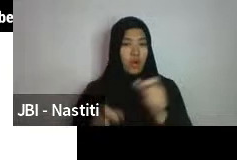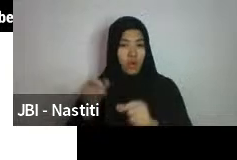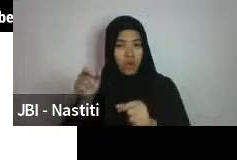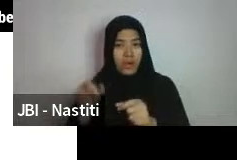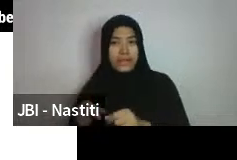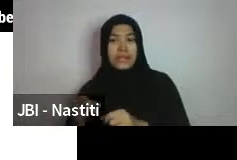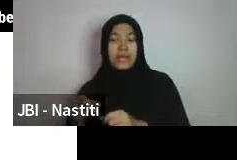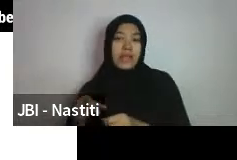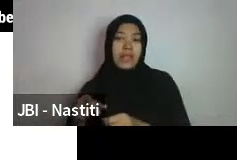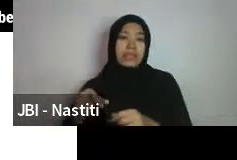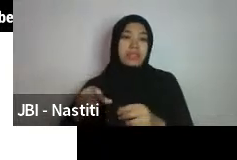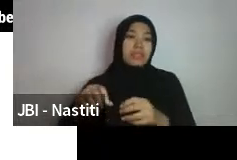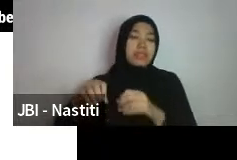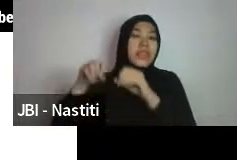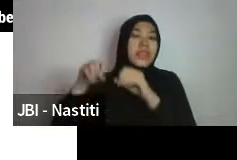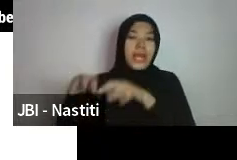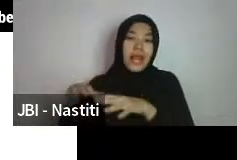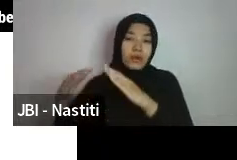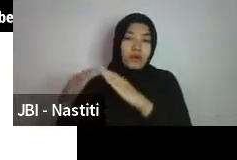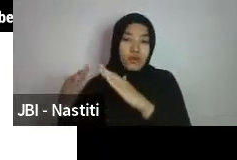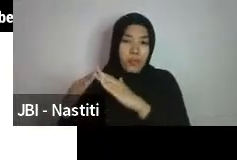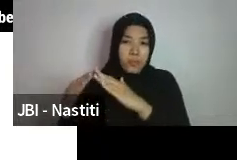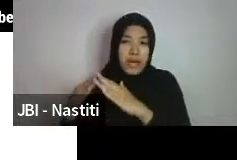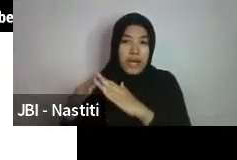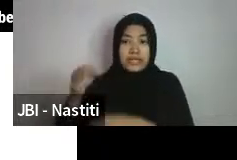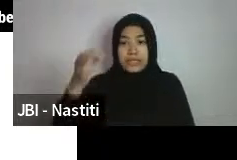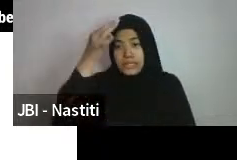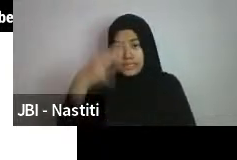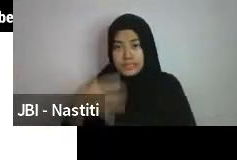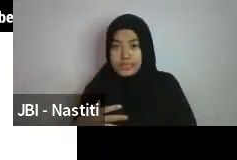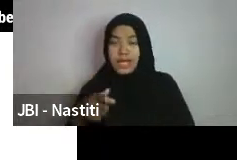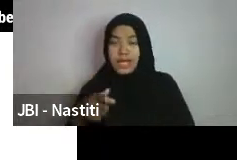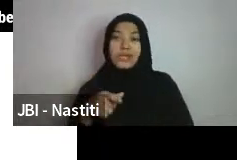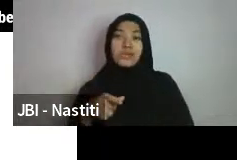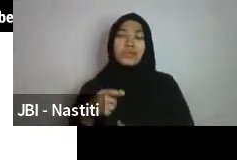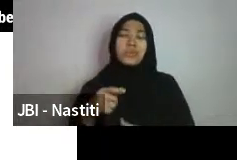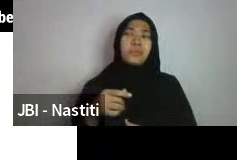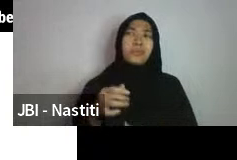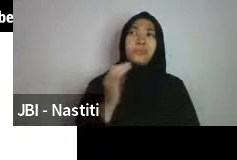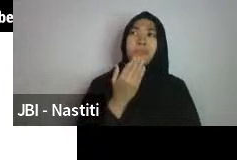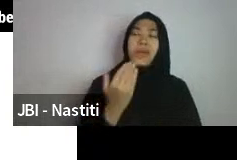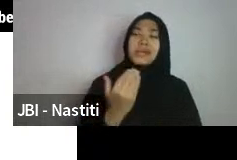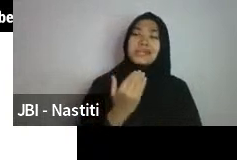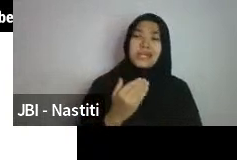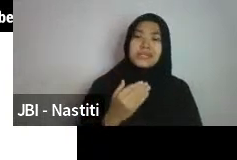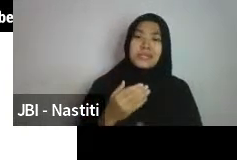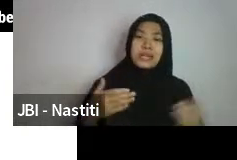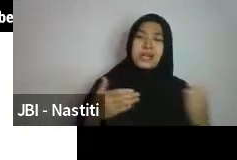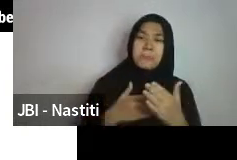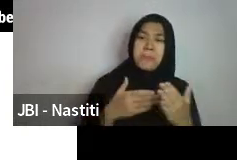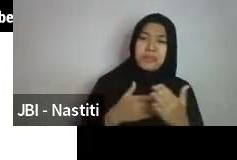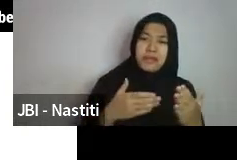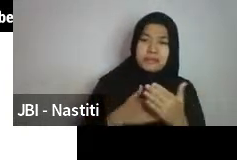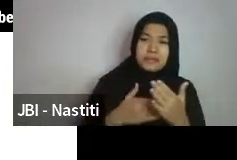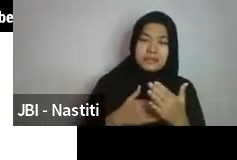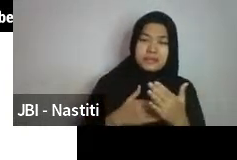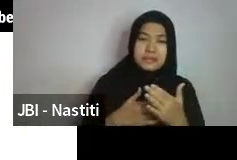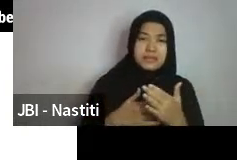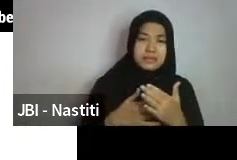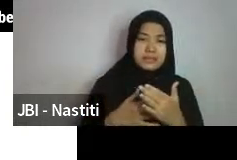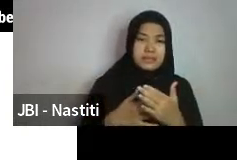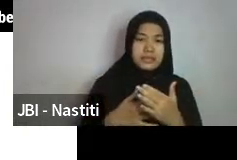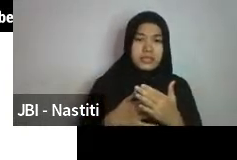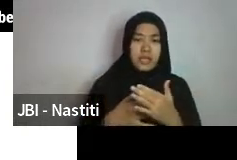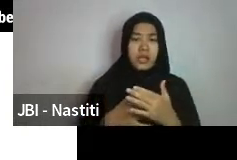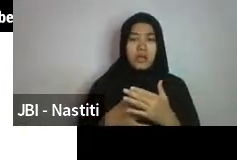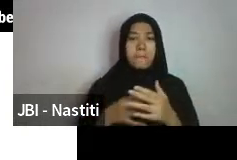there's limited health services compared to metropolitan areas. There's higher rates of intellectual disability,